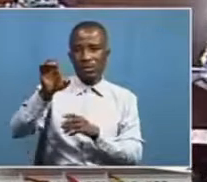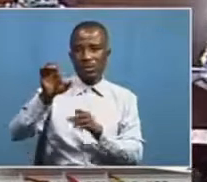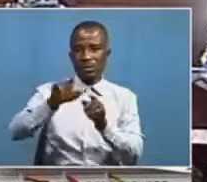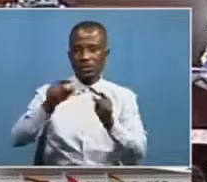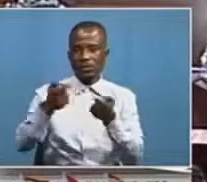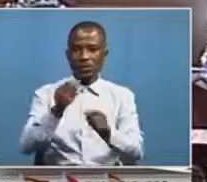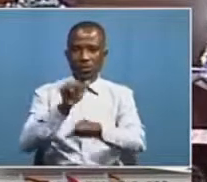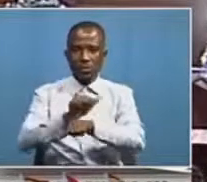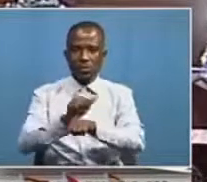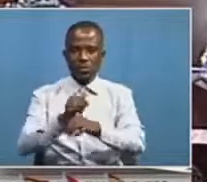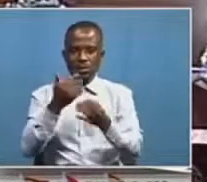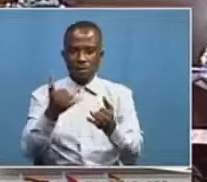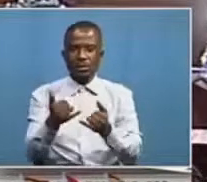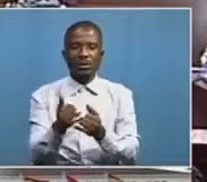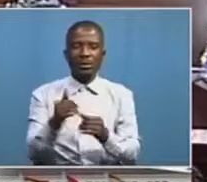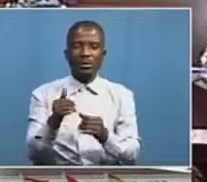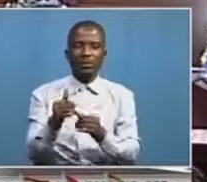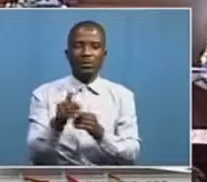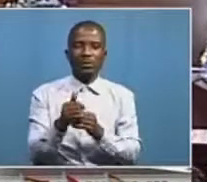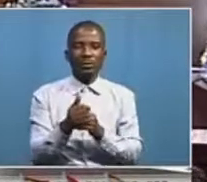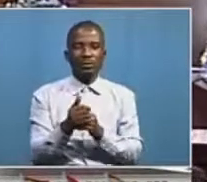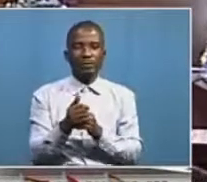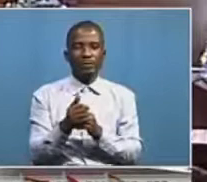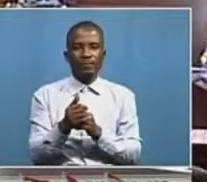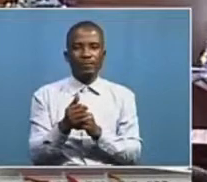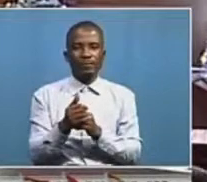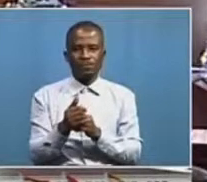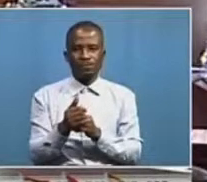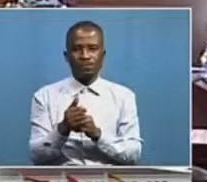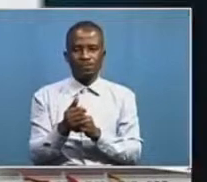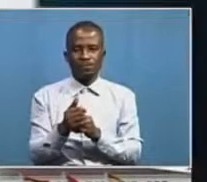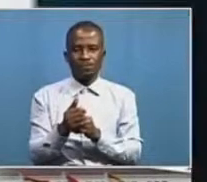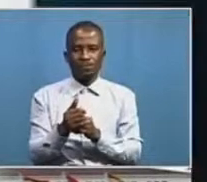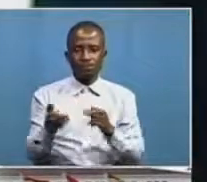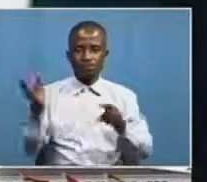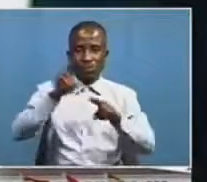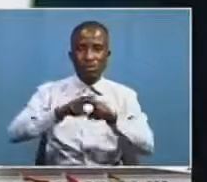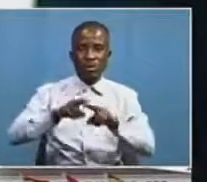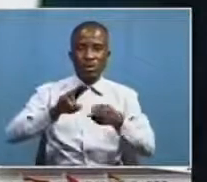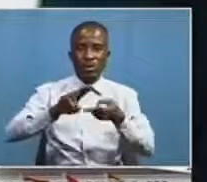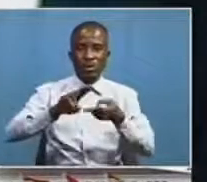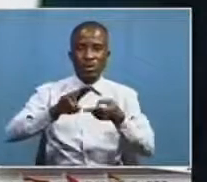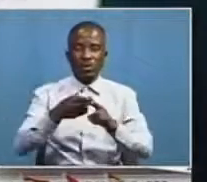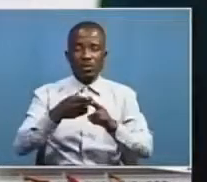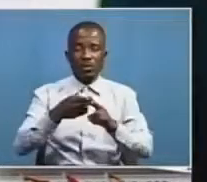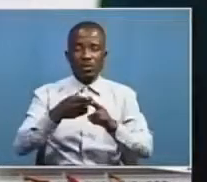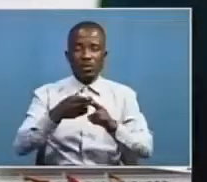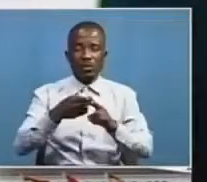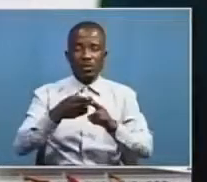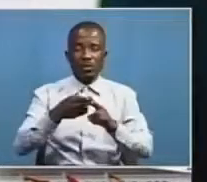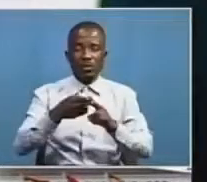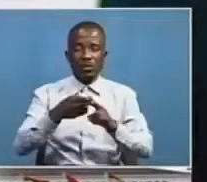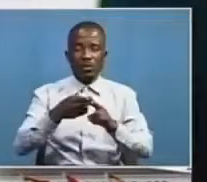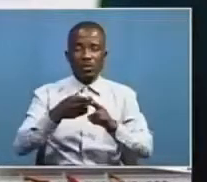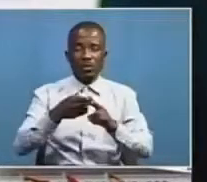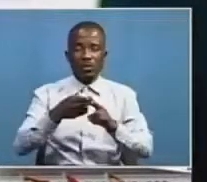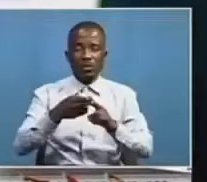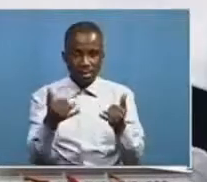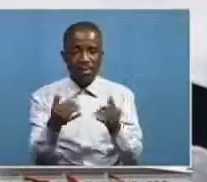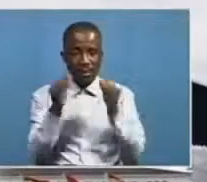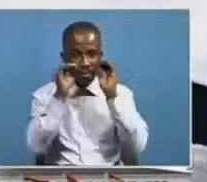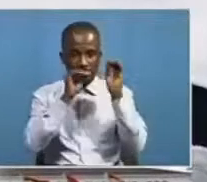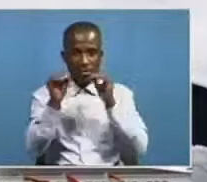that votes are unlawfully added to the votes of a candidate to increase the total votes of that candidate. We have